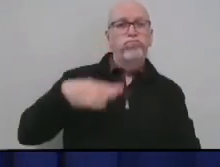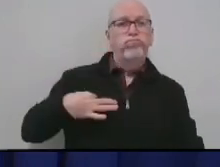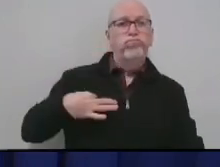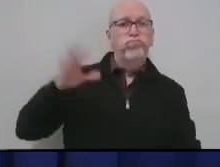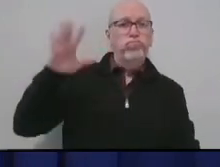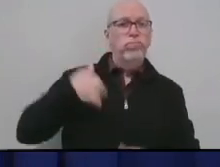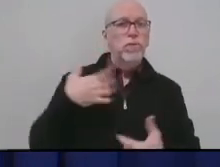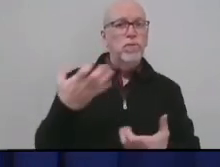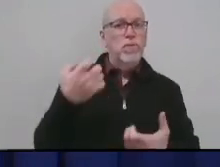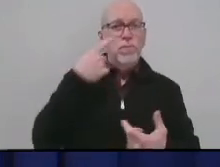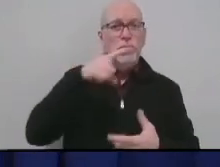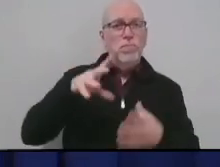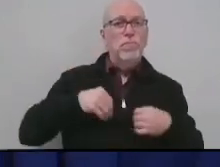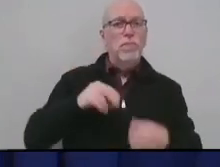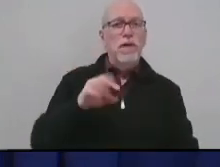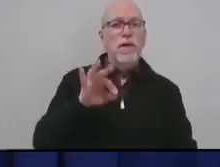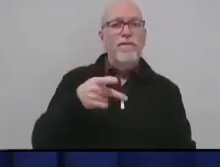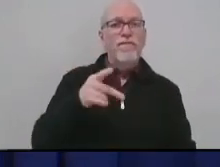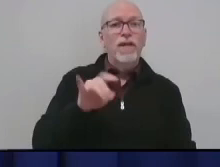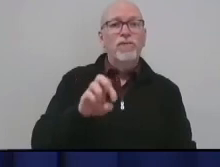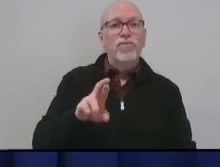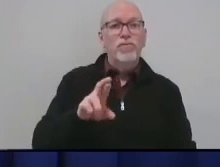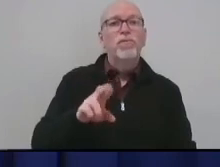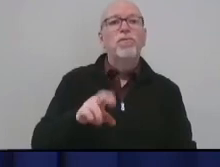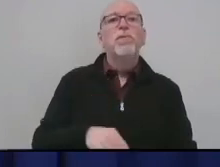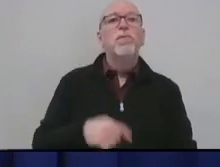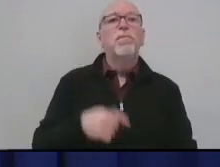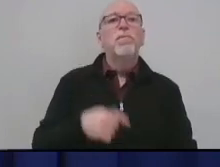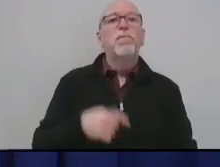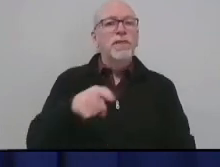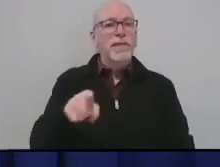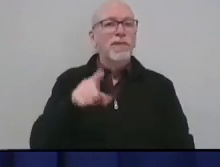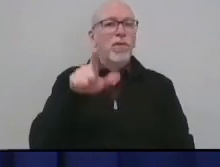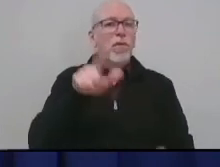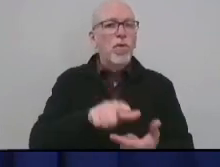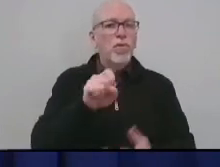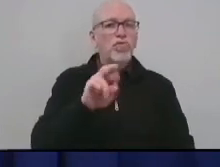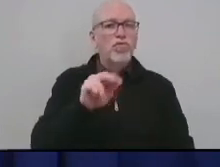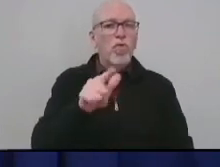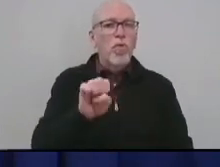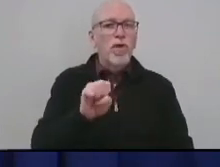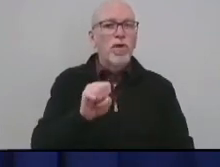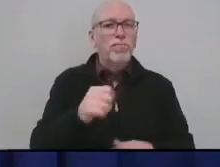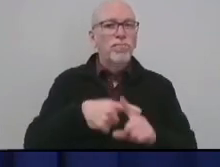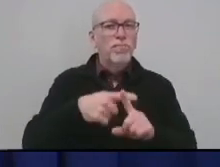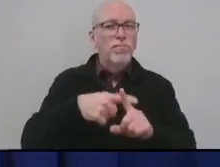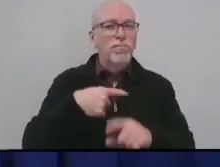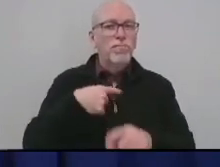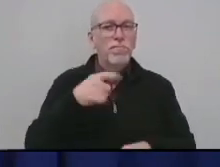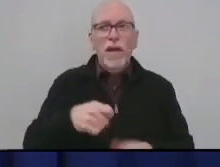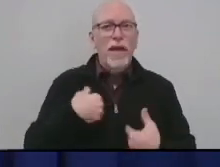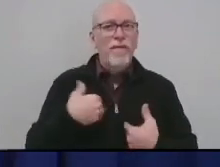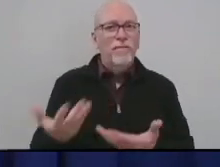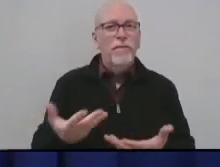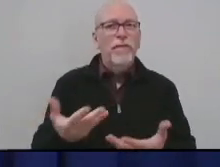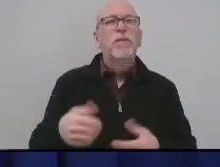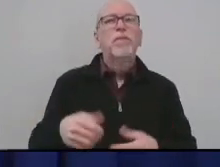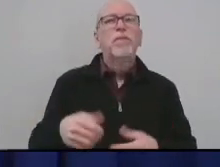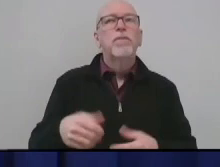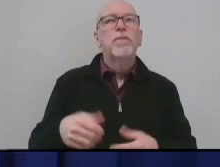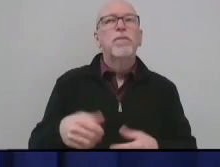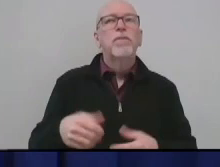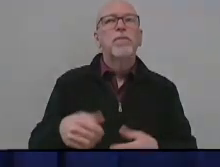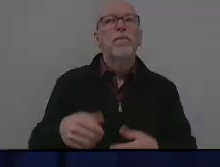take the Pfizer vaccine. I just need the ultra-low storage, and we'll be set. And then we can start to redistribute the Moderna.